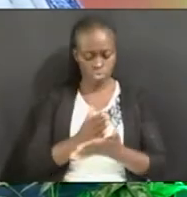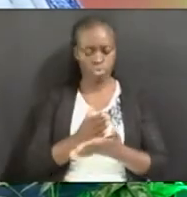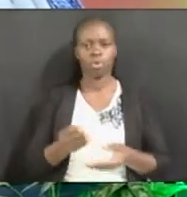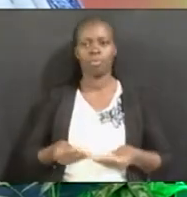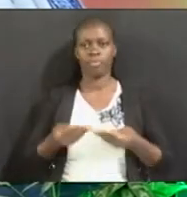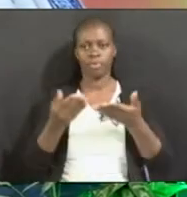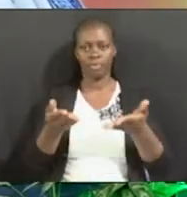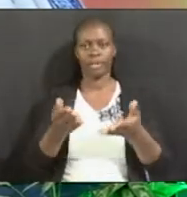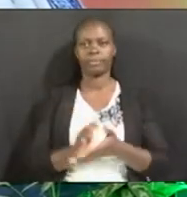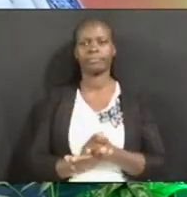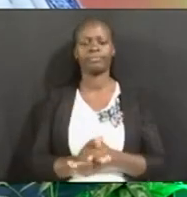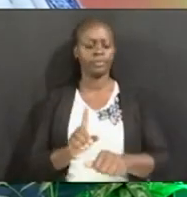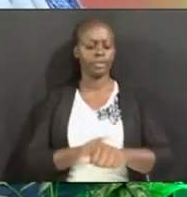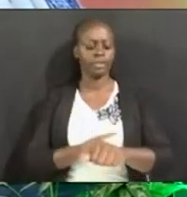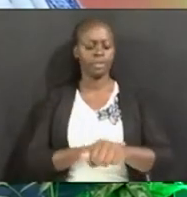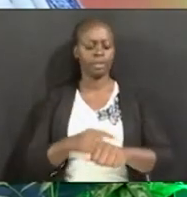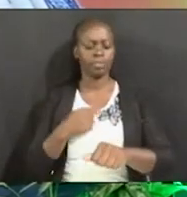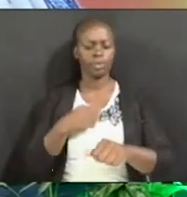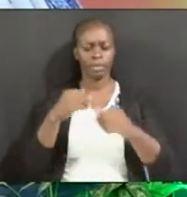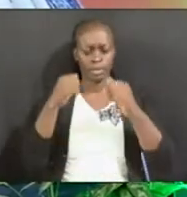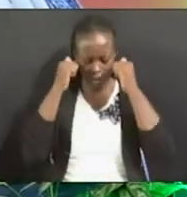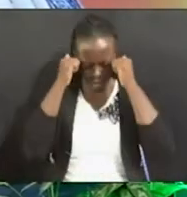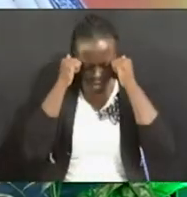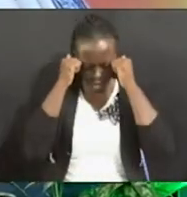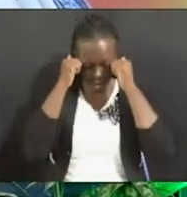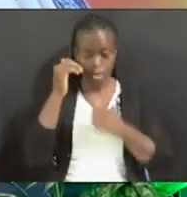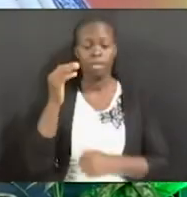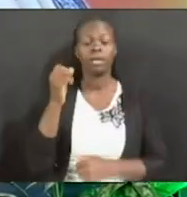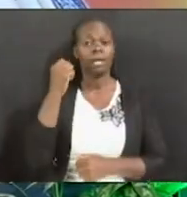When I was studying, I knew God will provide.